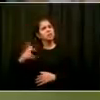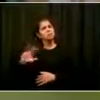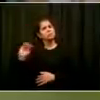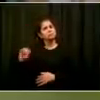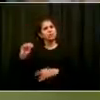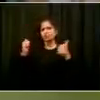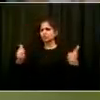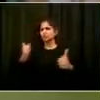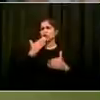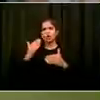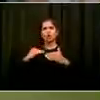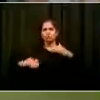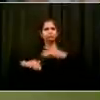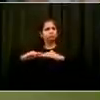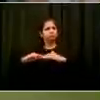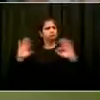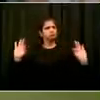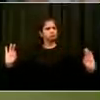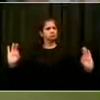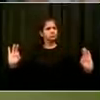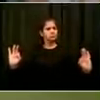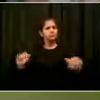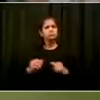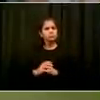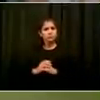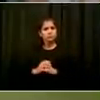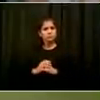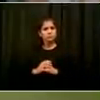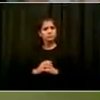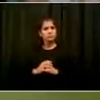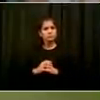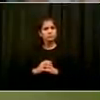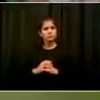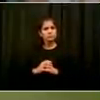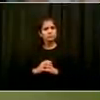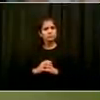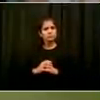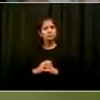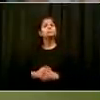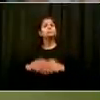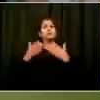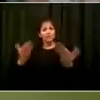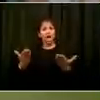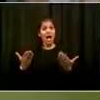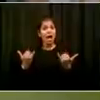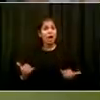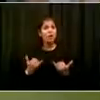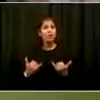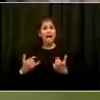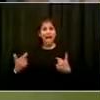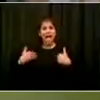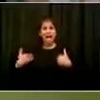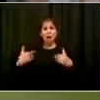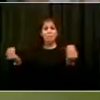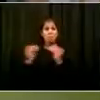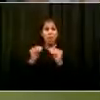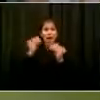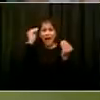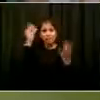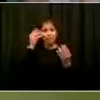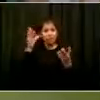of classroom and building closures were the reasons for that threshold. Now we know more. The beauty of science is that,